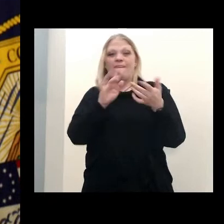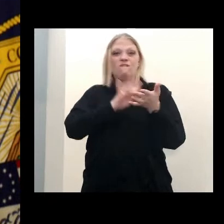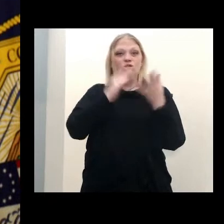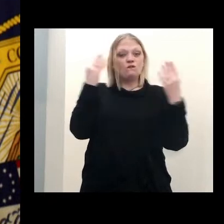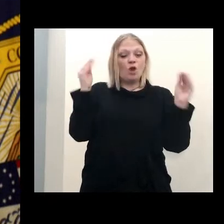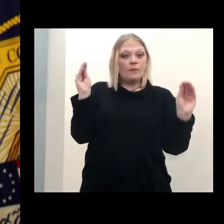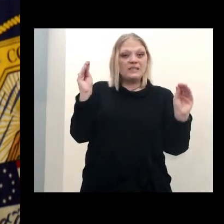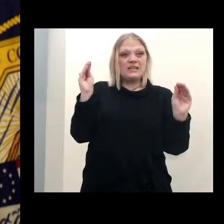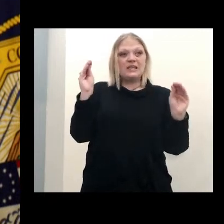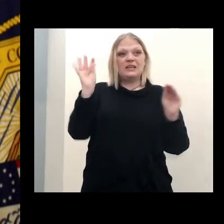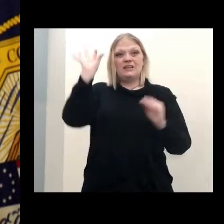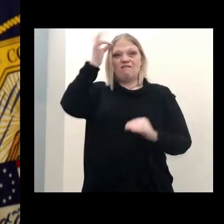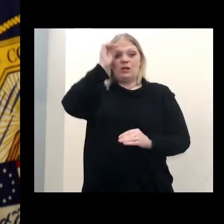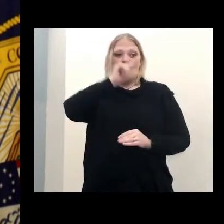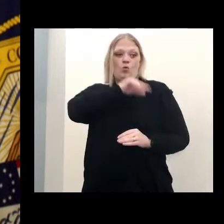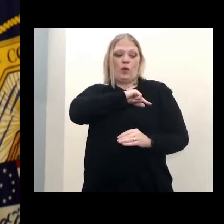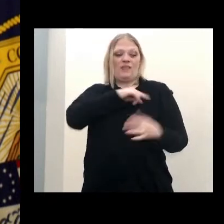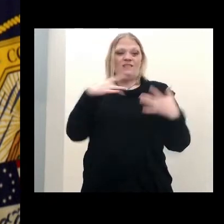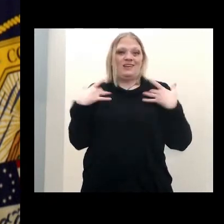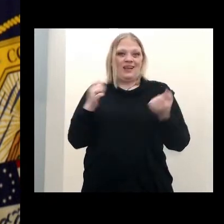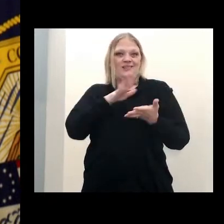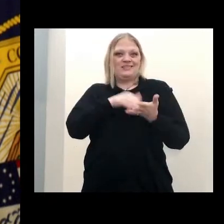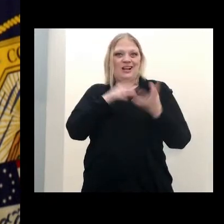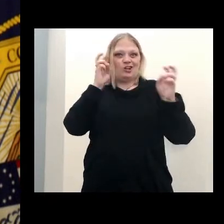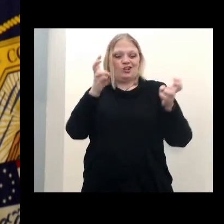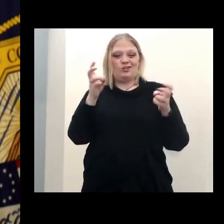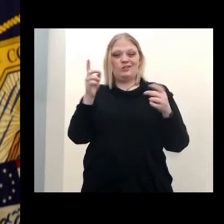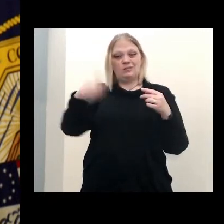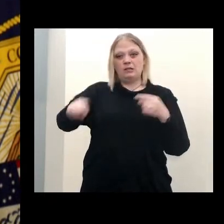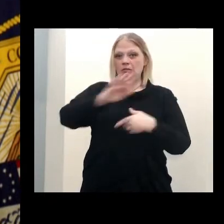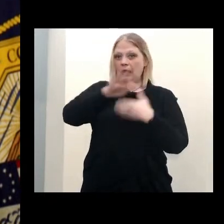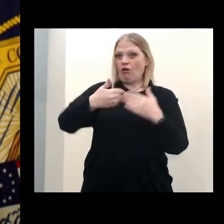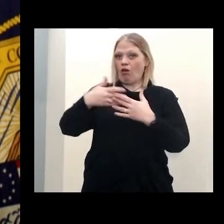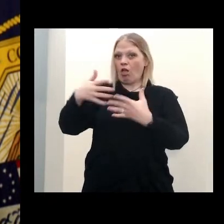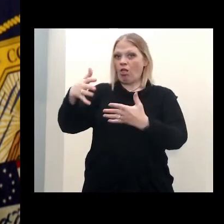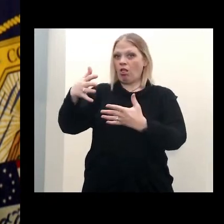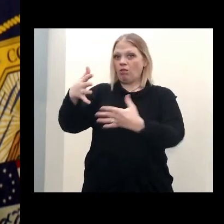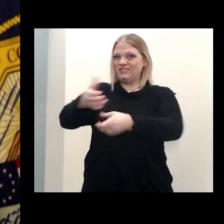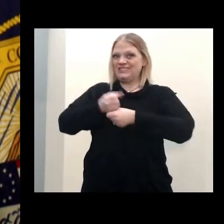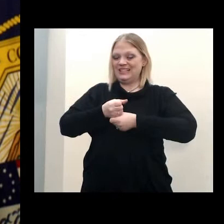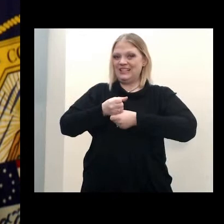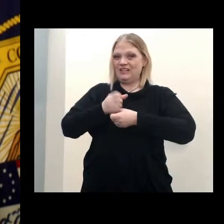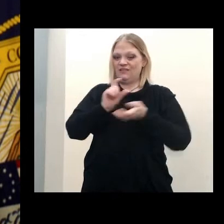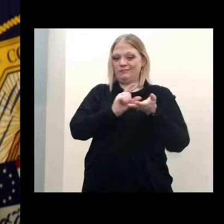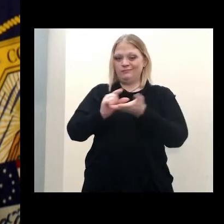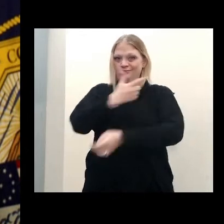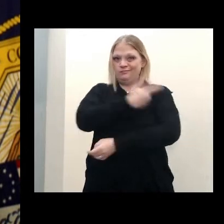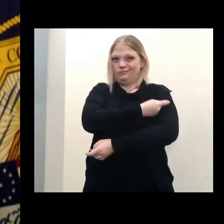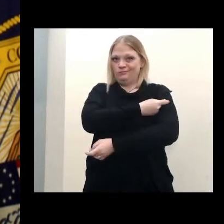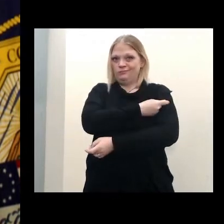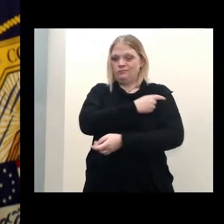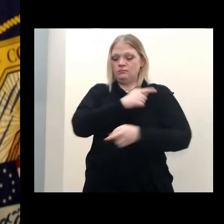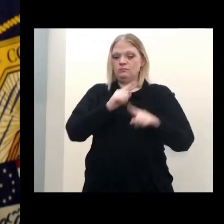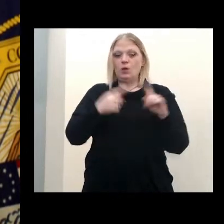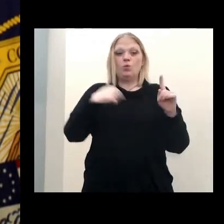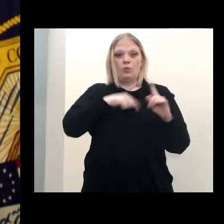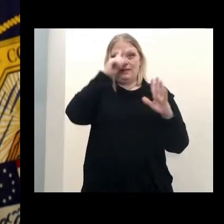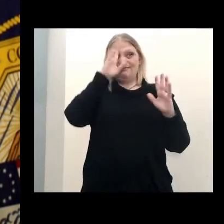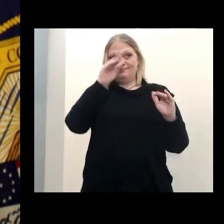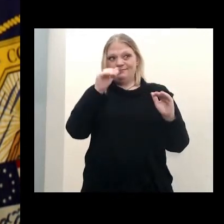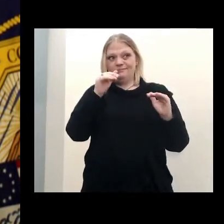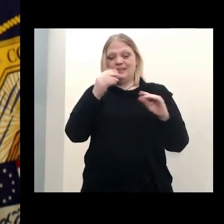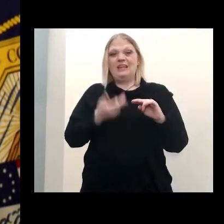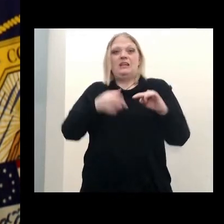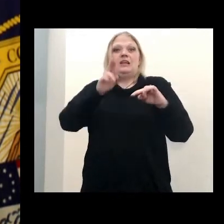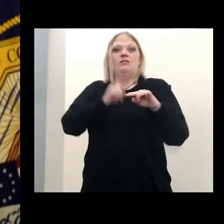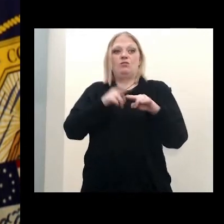pharmacies, federal qualified health centers, all of whom are receiving doses at this point. But we do anticipate an increase of doses to